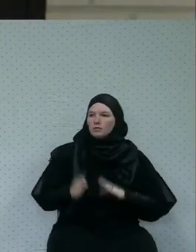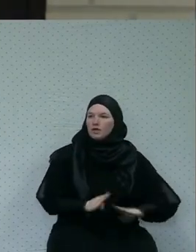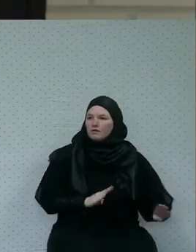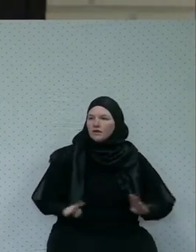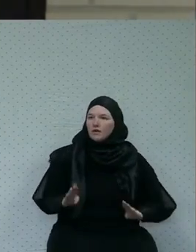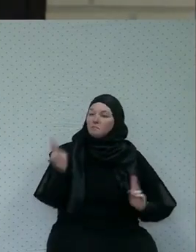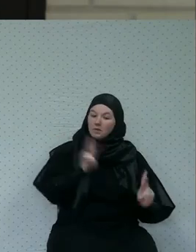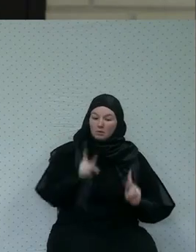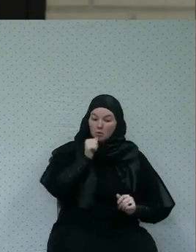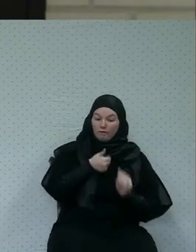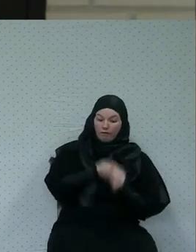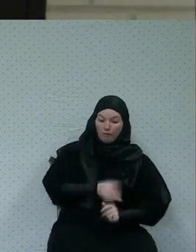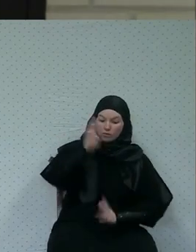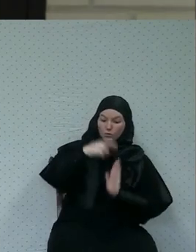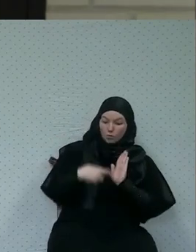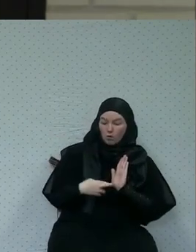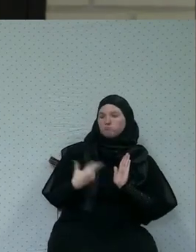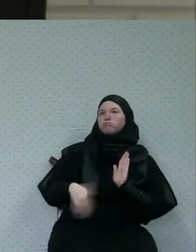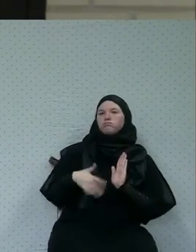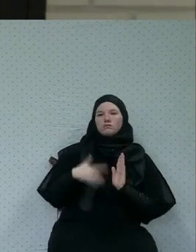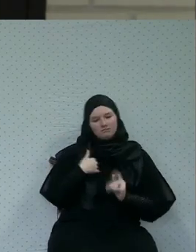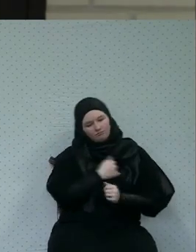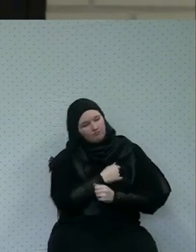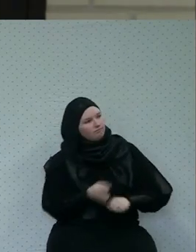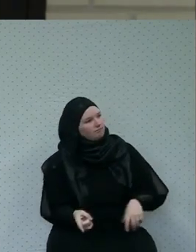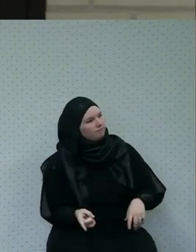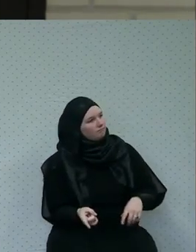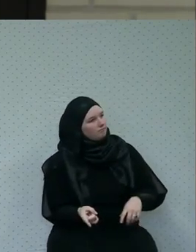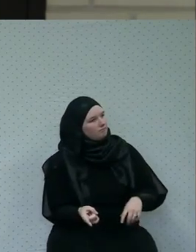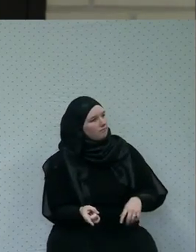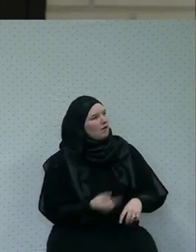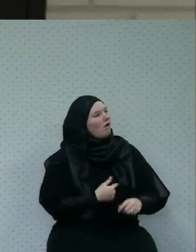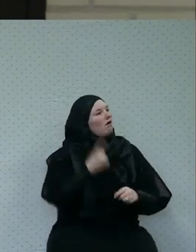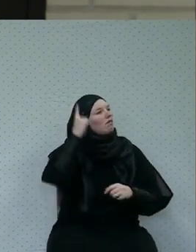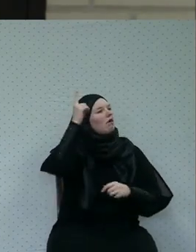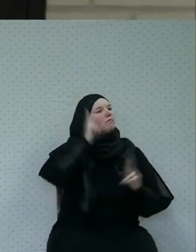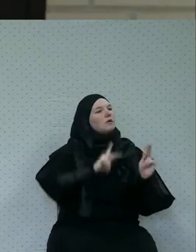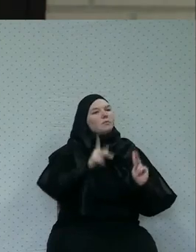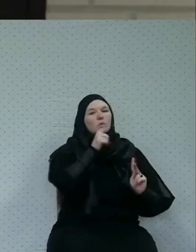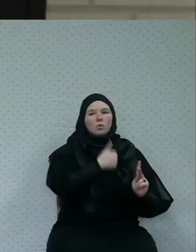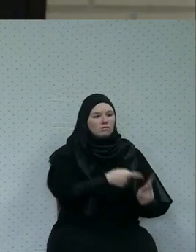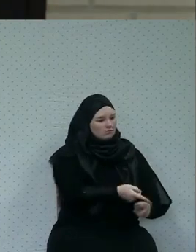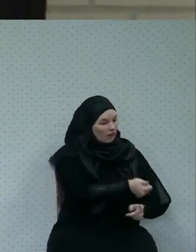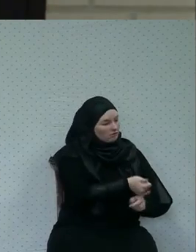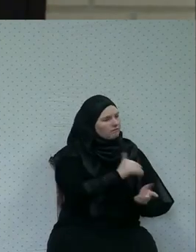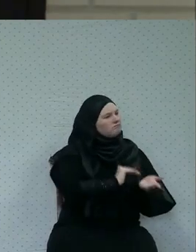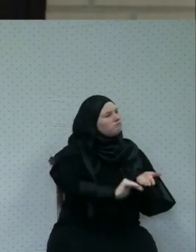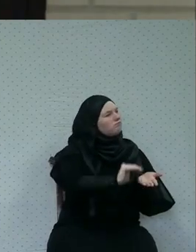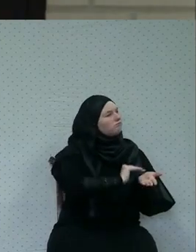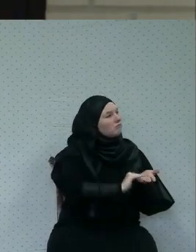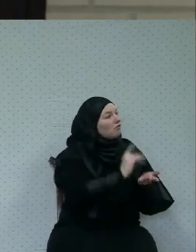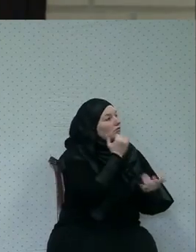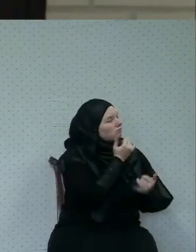in compliance with Allah's expectations. Allah loves those who are forgiving to